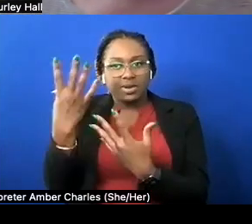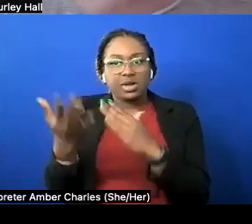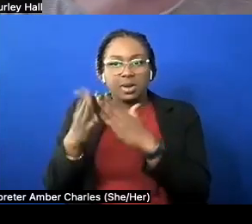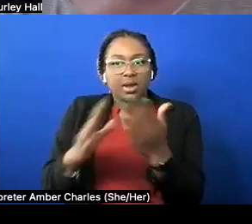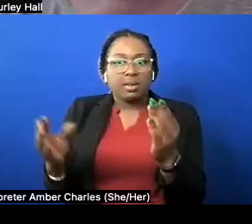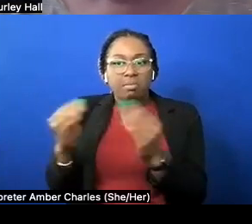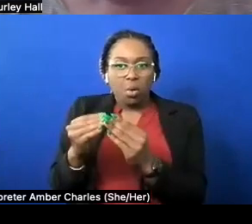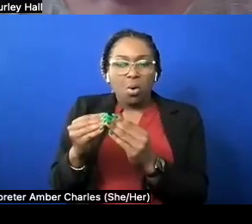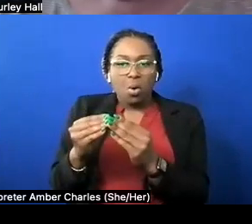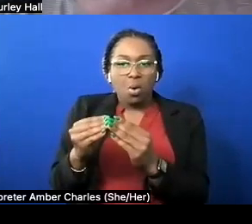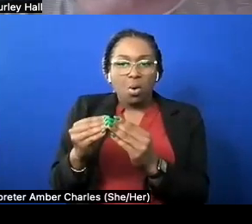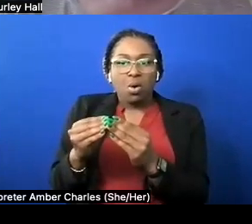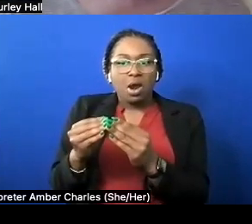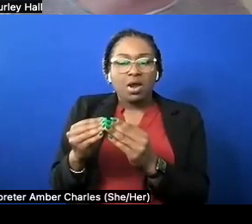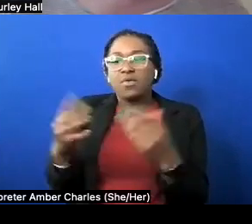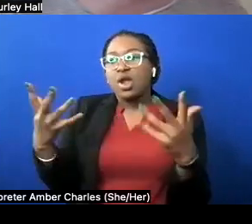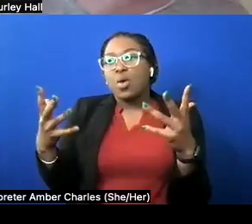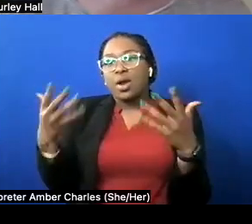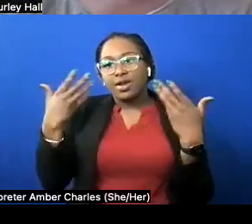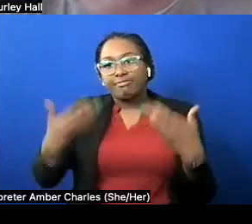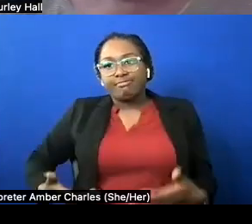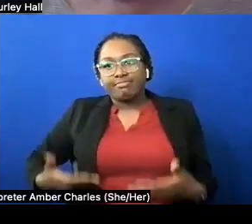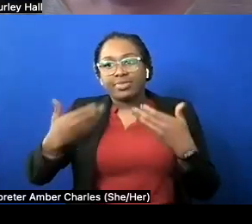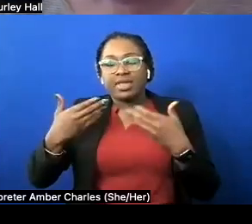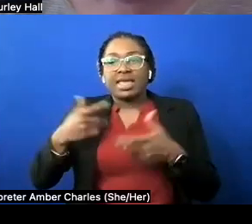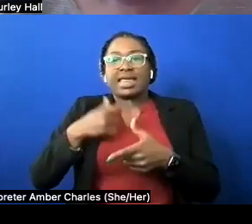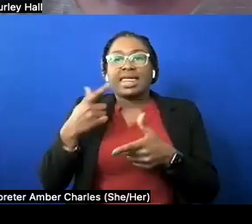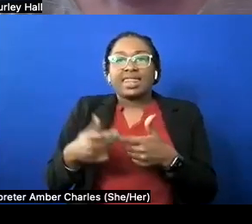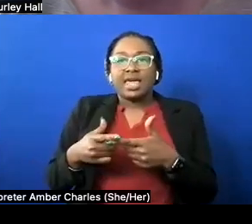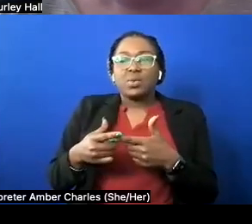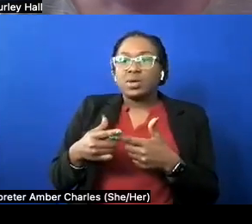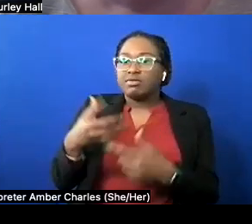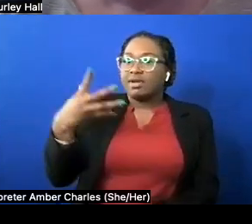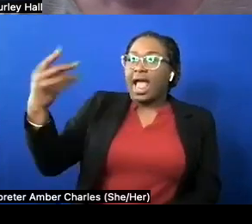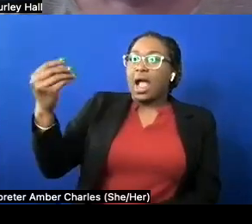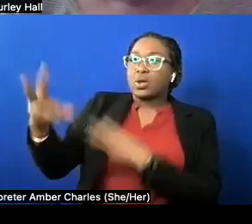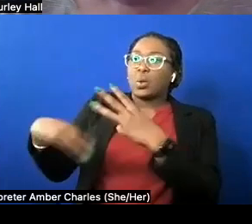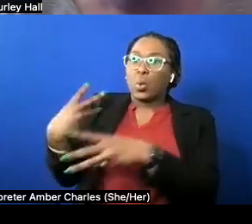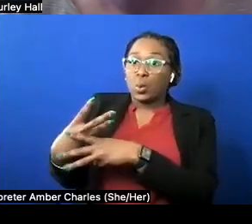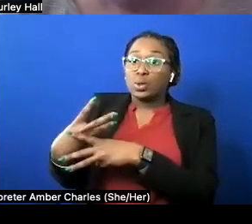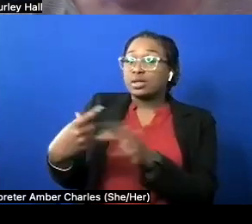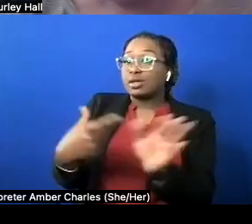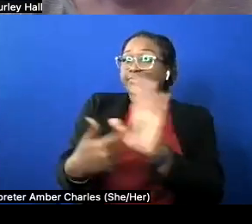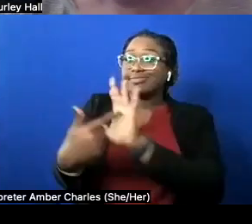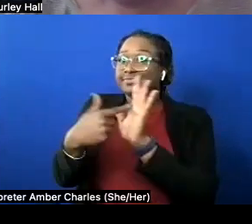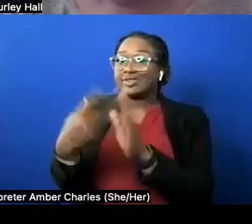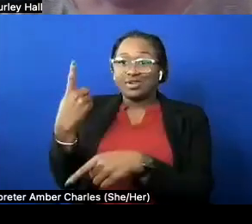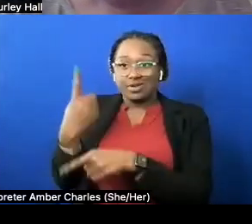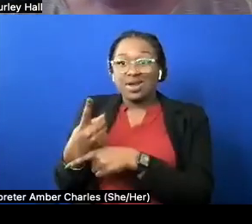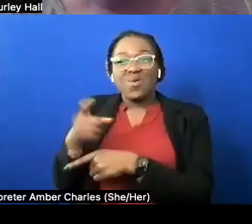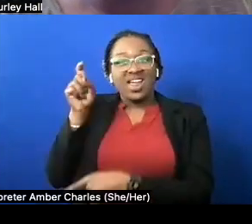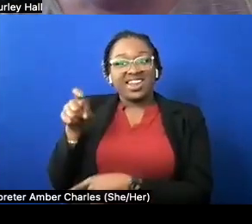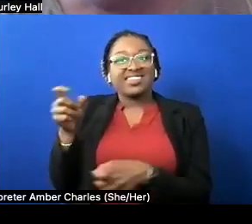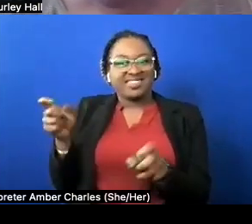what we already are, as we take ourselves out into the world and show up, right? That is something that we need to allow. And